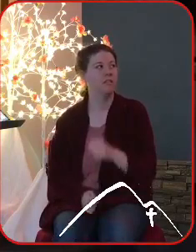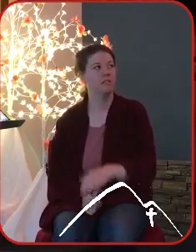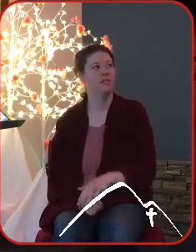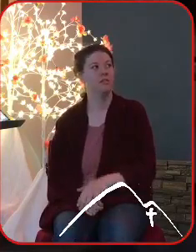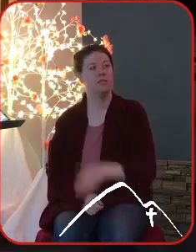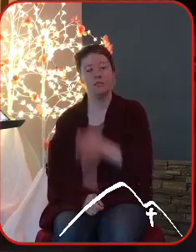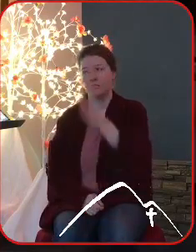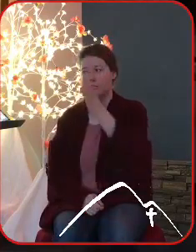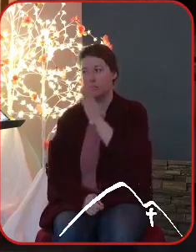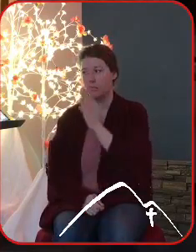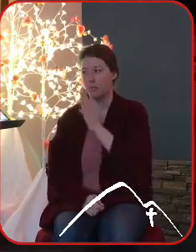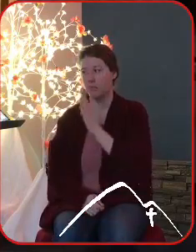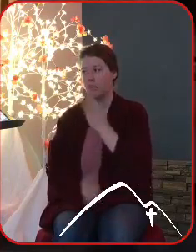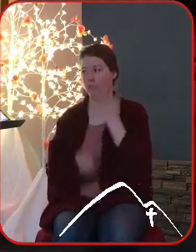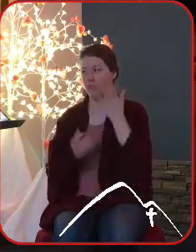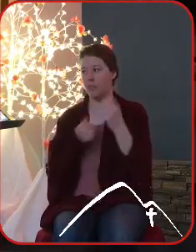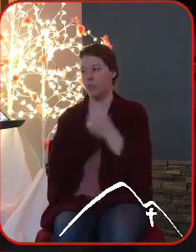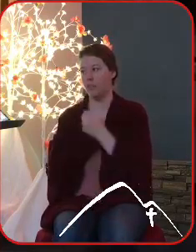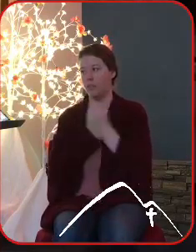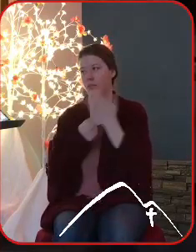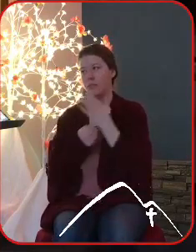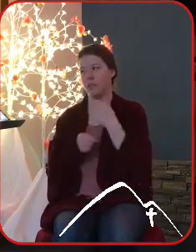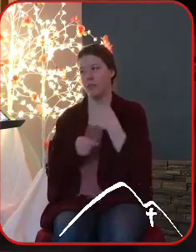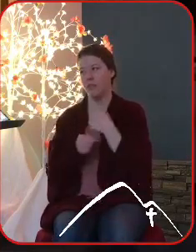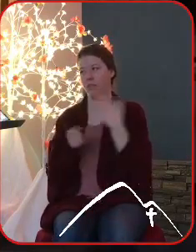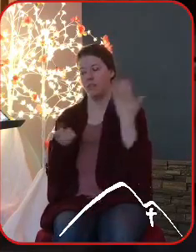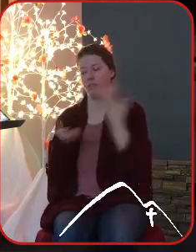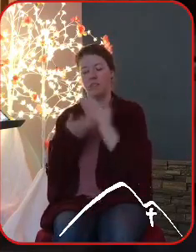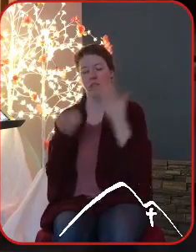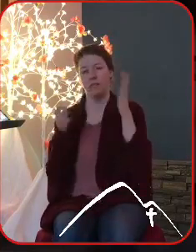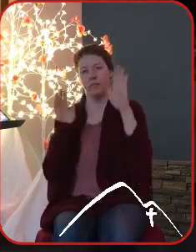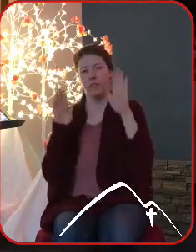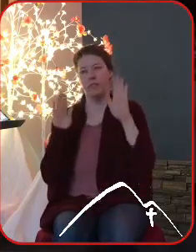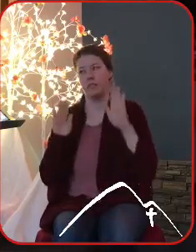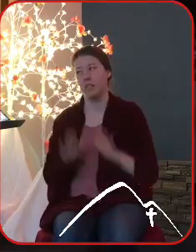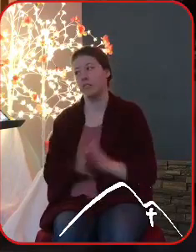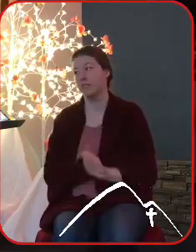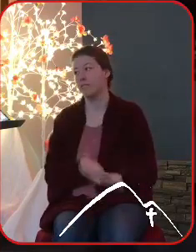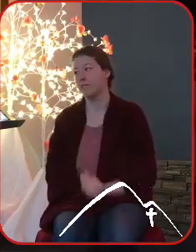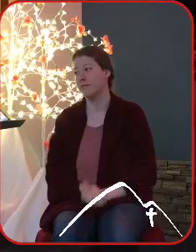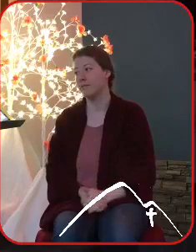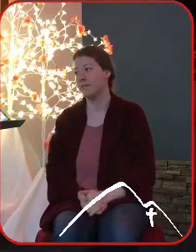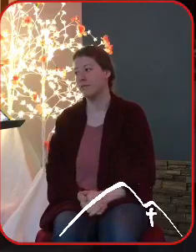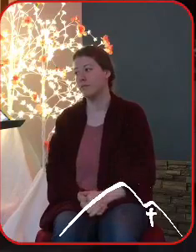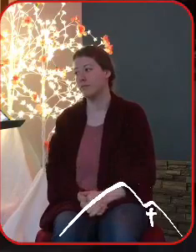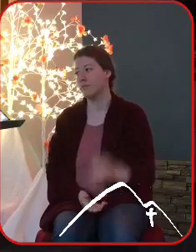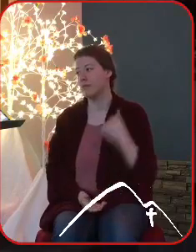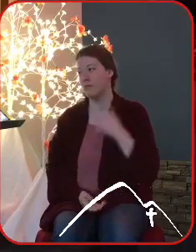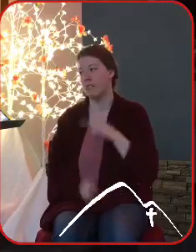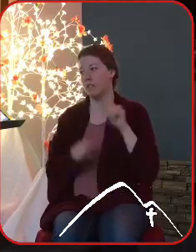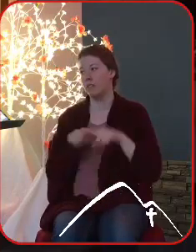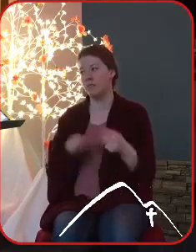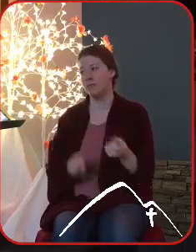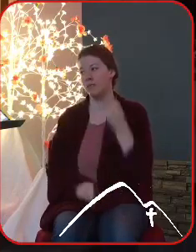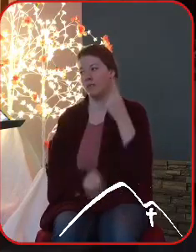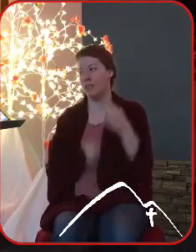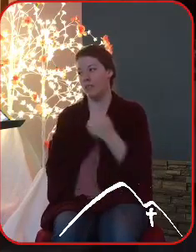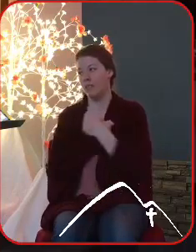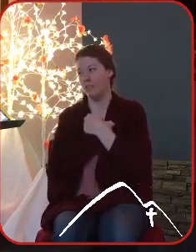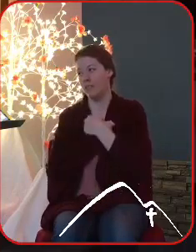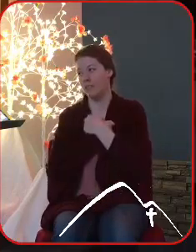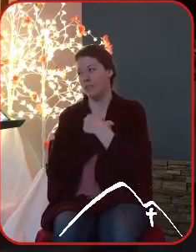God, your love for us is just so amazing. And we can't comprehend it, Lord.